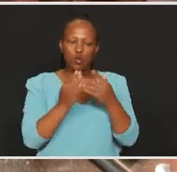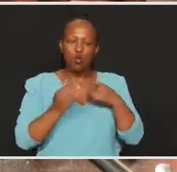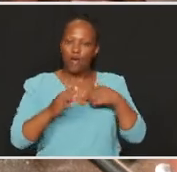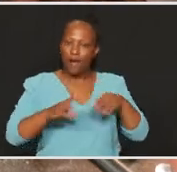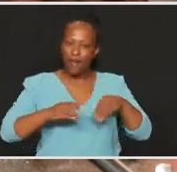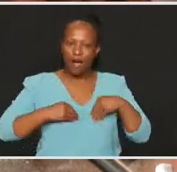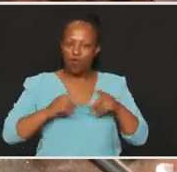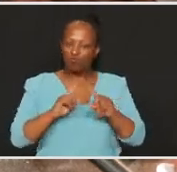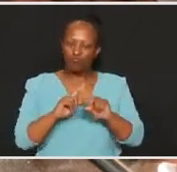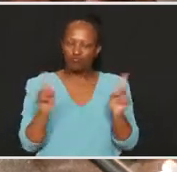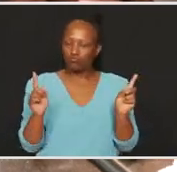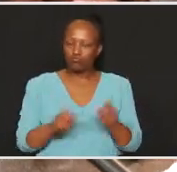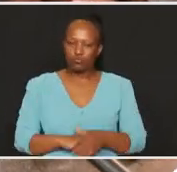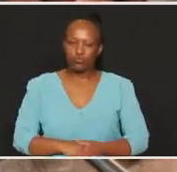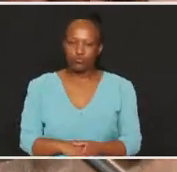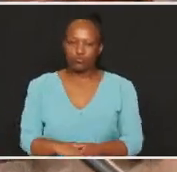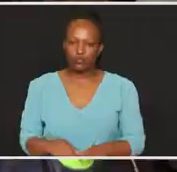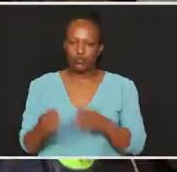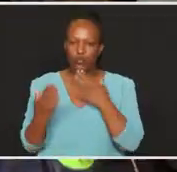not allow it think